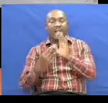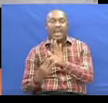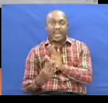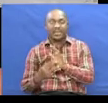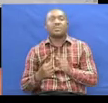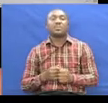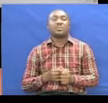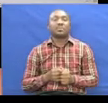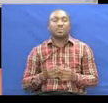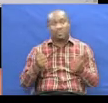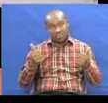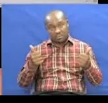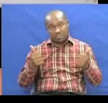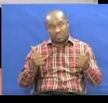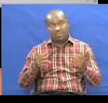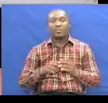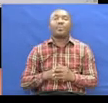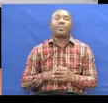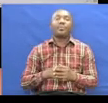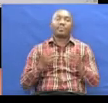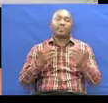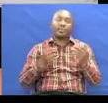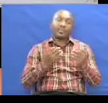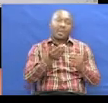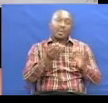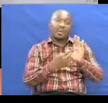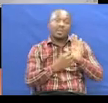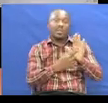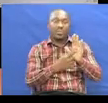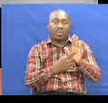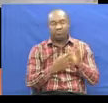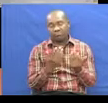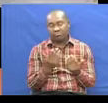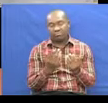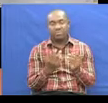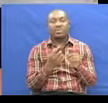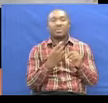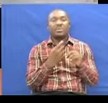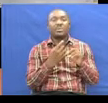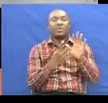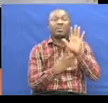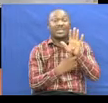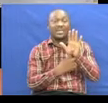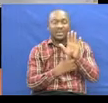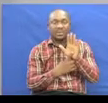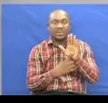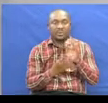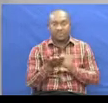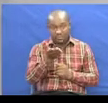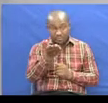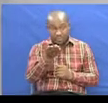6, example number 6. Let us do a decimal. Let's p